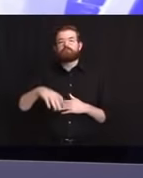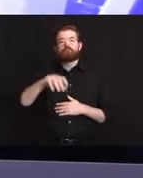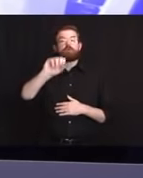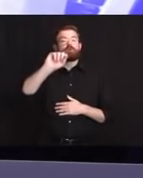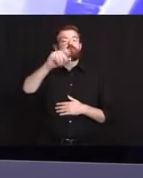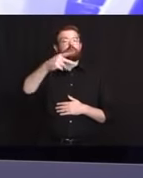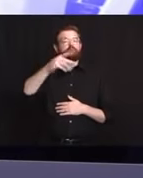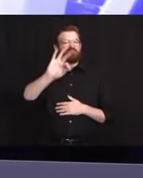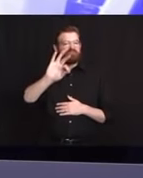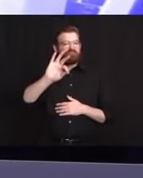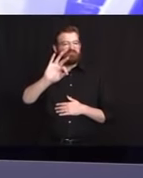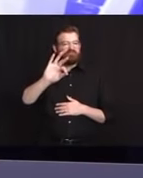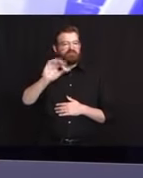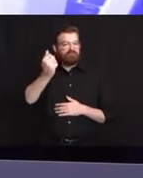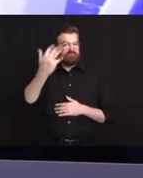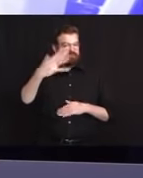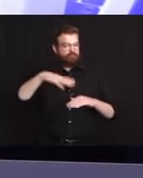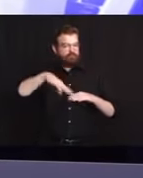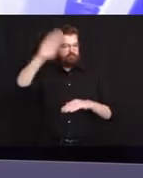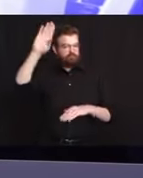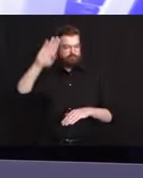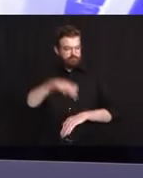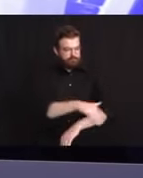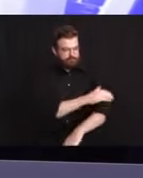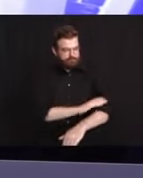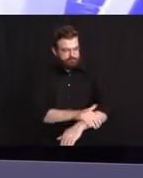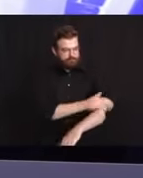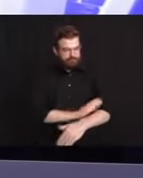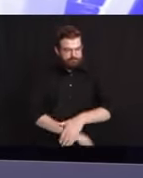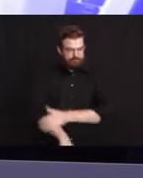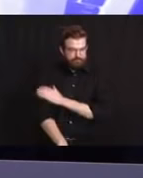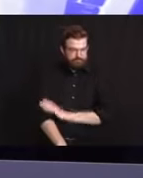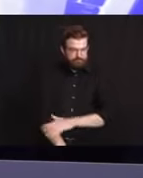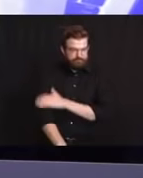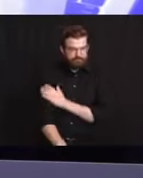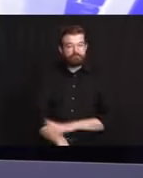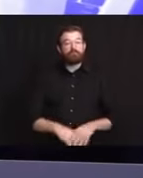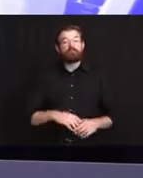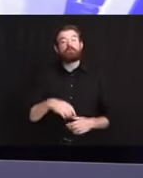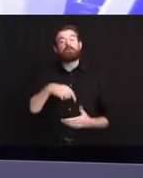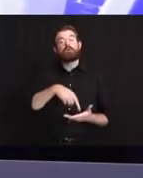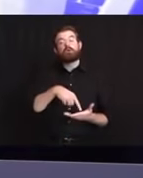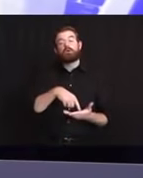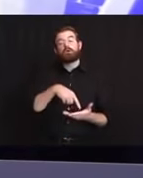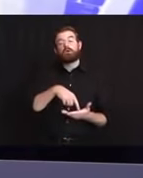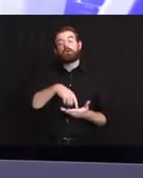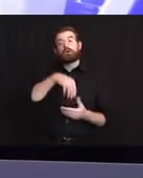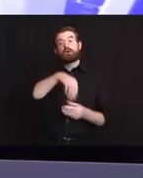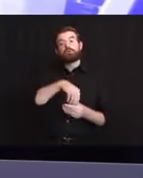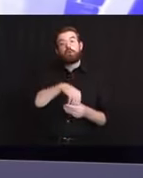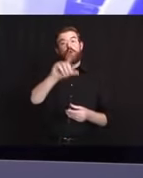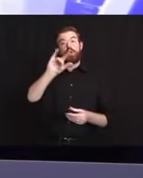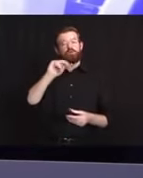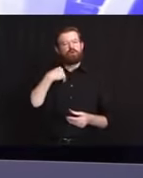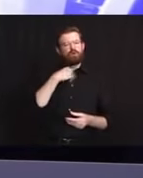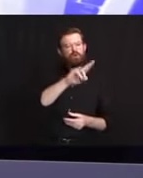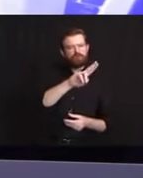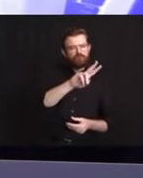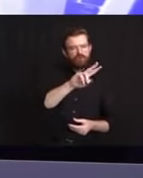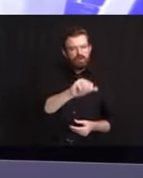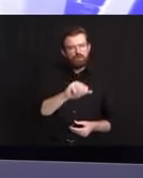higher, and both UVA and UVB protection. Avoid any outdoor activity during the hottest hours of the